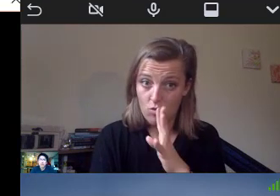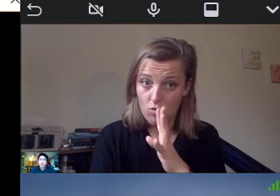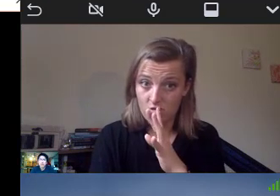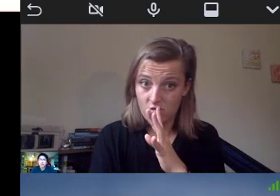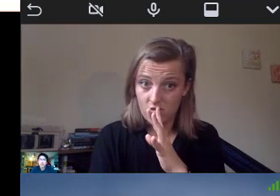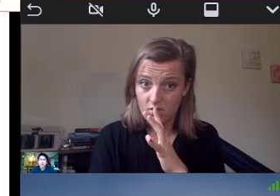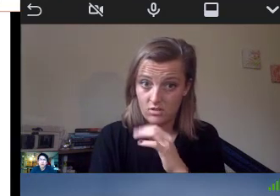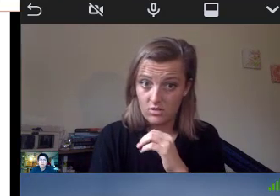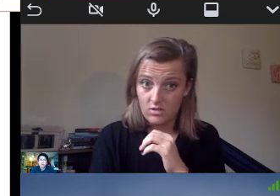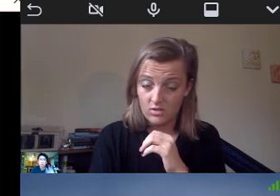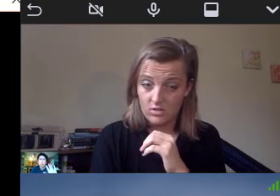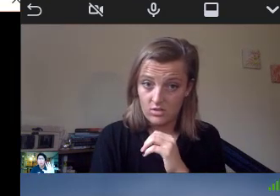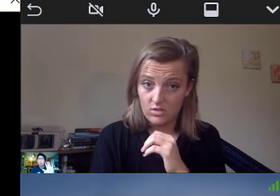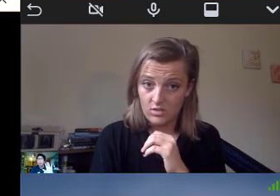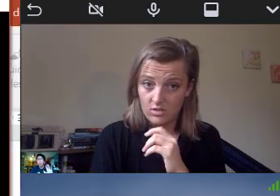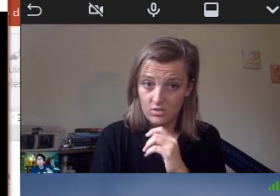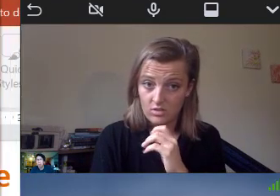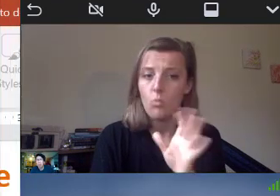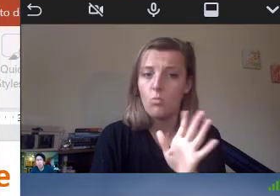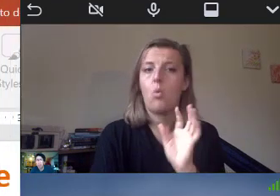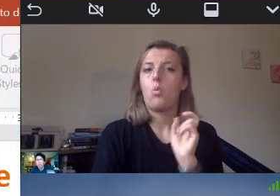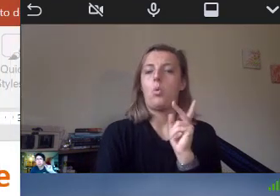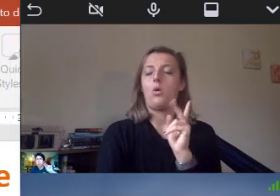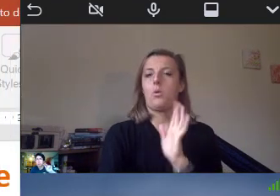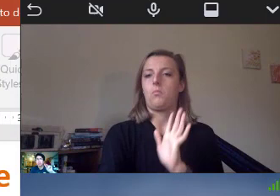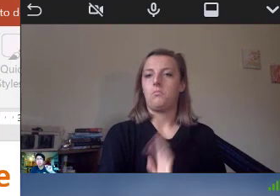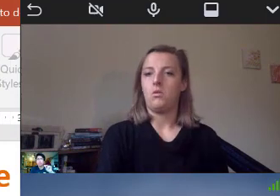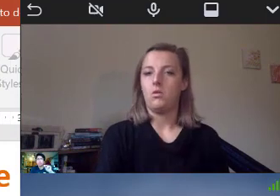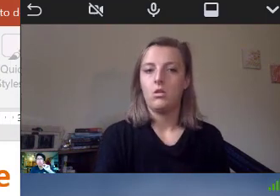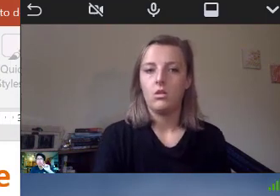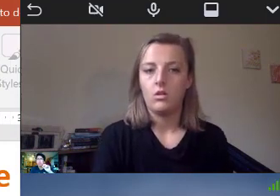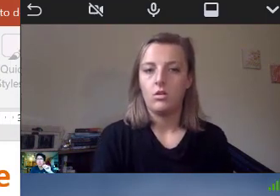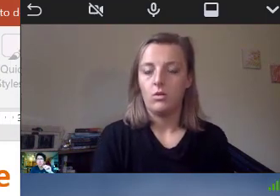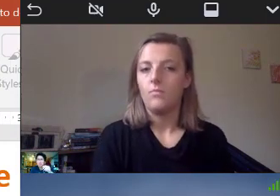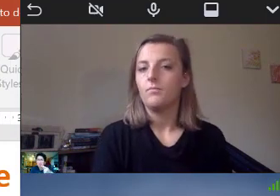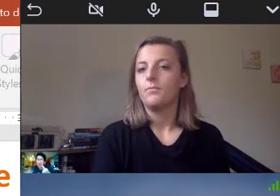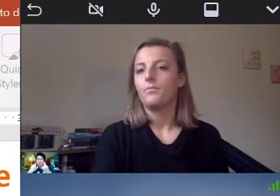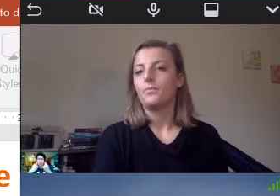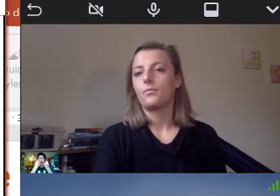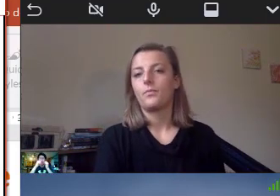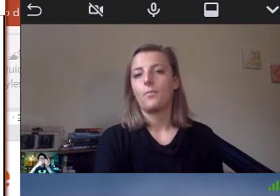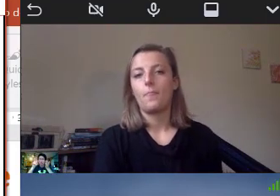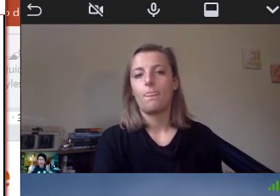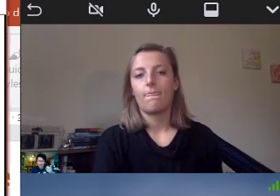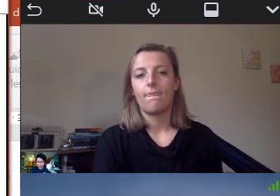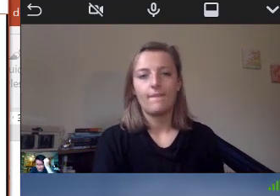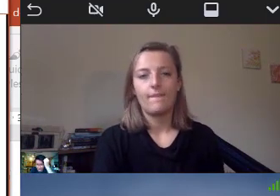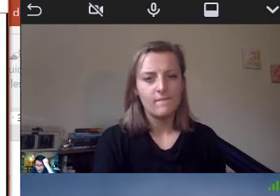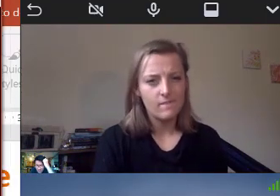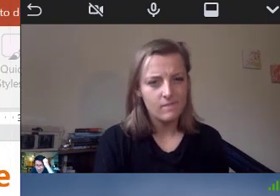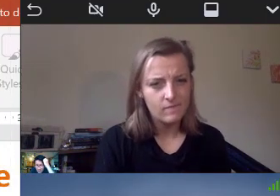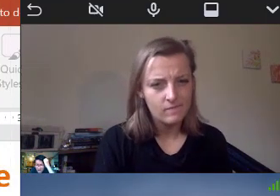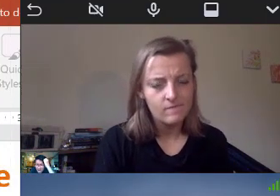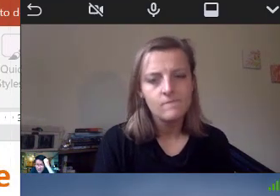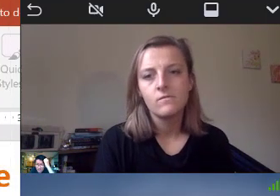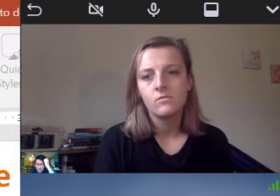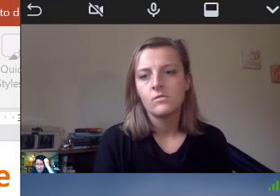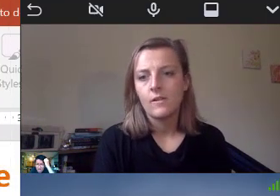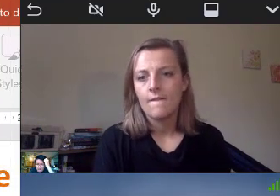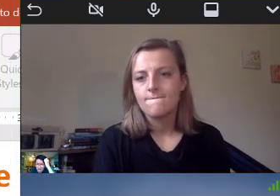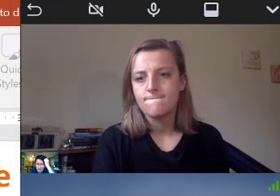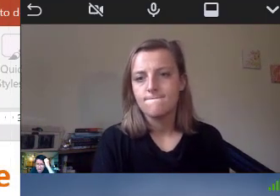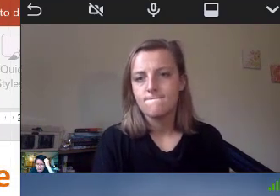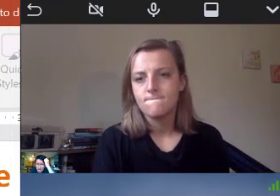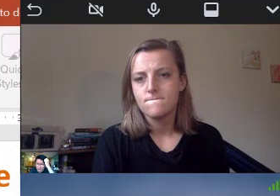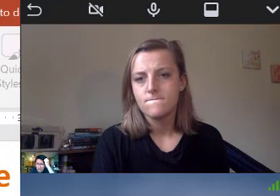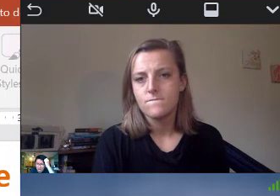Which makes sense, right? Because I think those were all lump capacitance type questions, right? So... I think that I did the wrong one. That makes